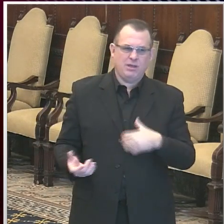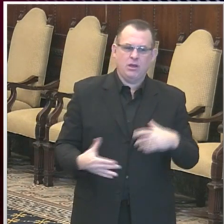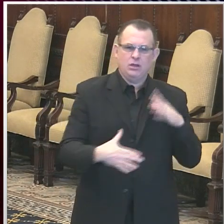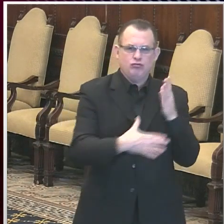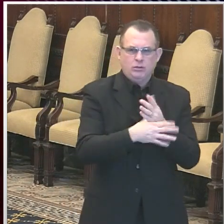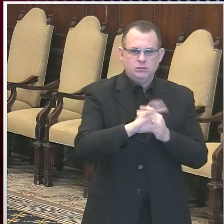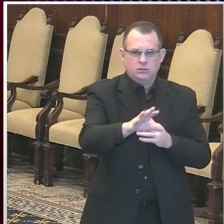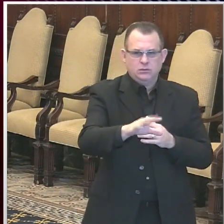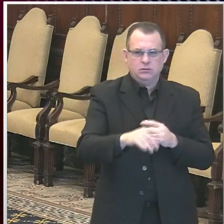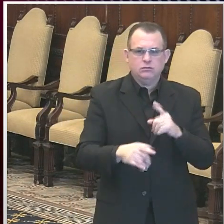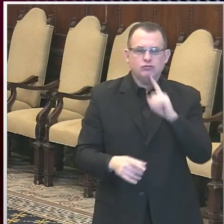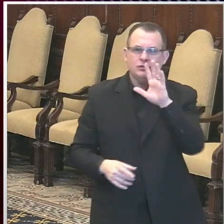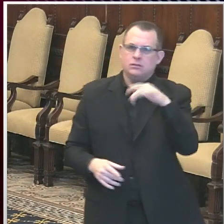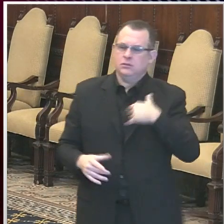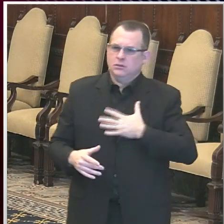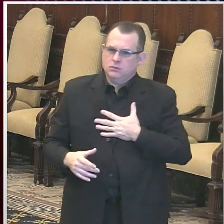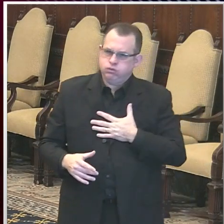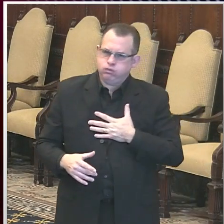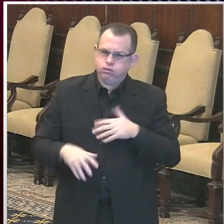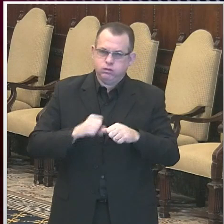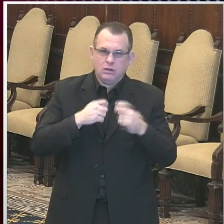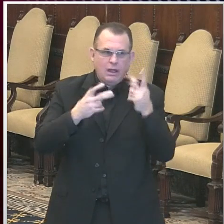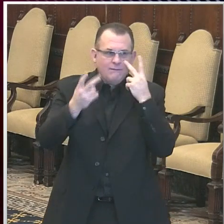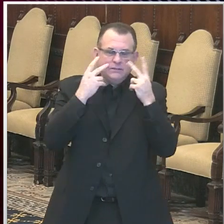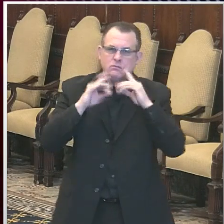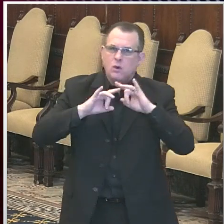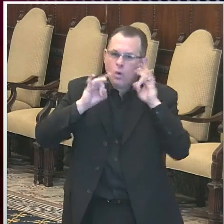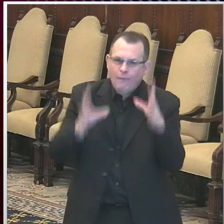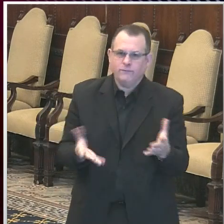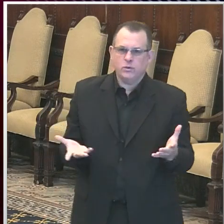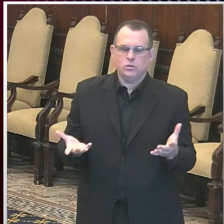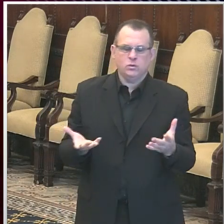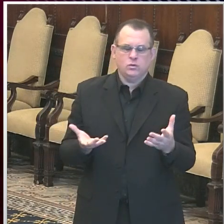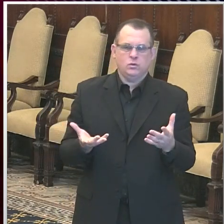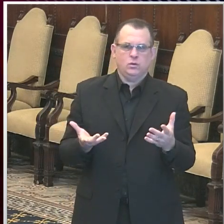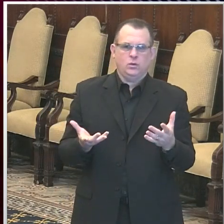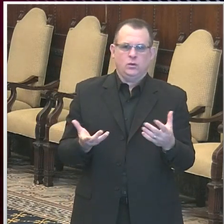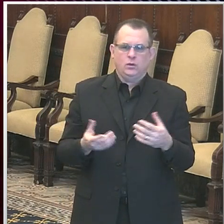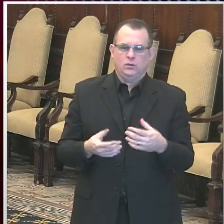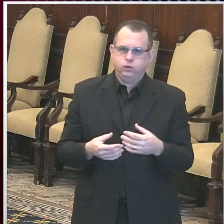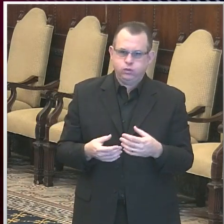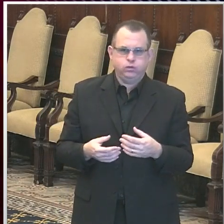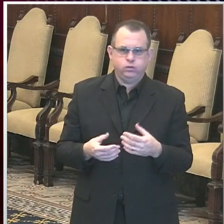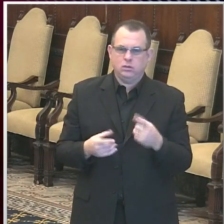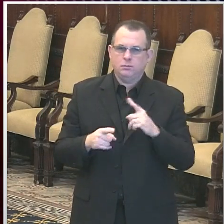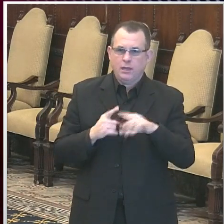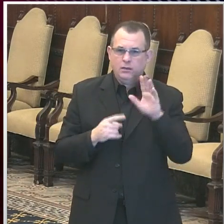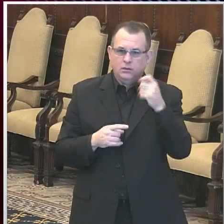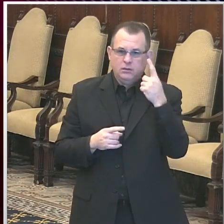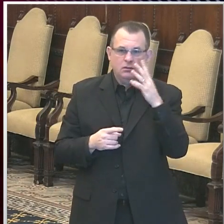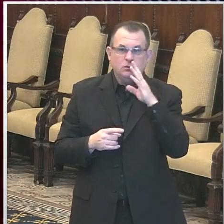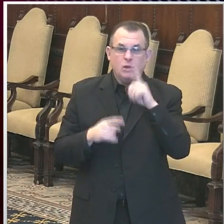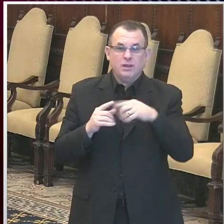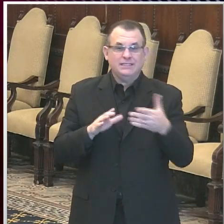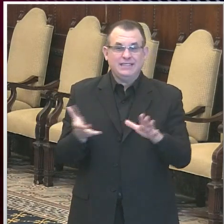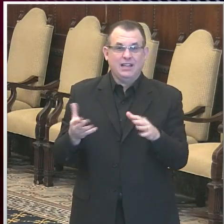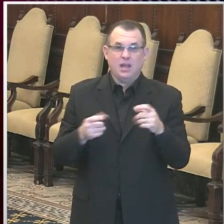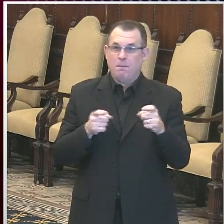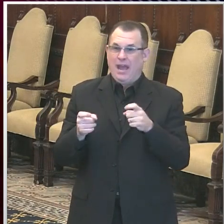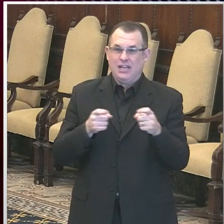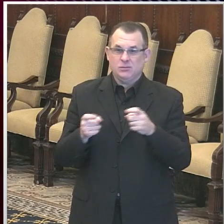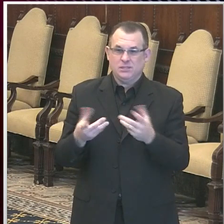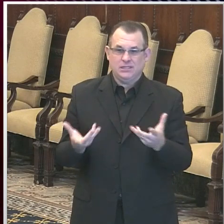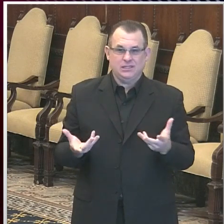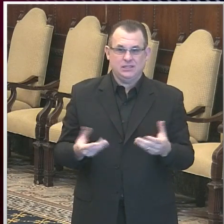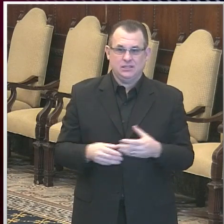extremely distressing. The visual was extremely distressing. When we talked about fatality management, one of the things I said to